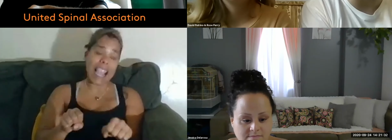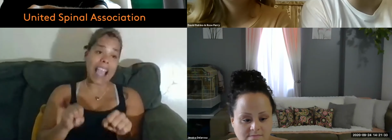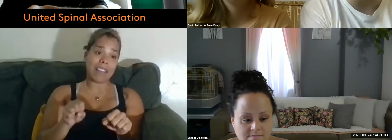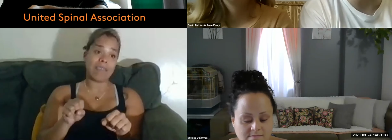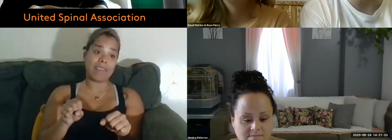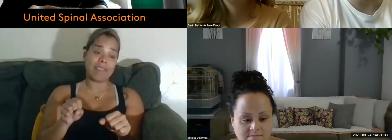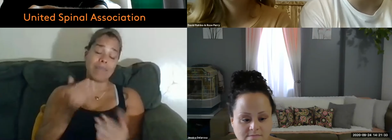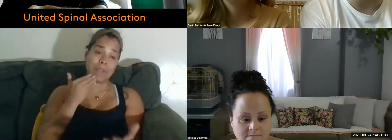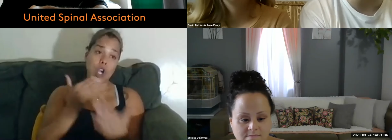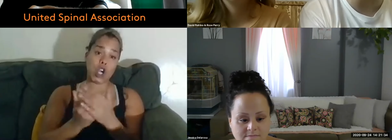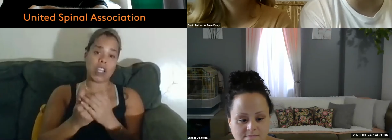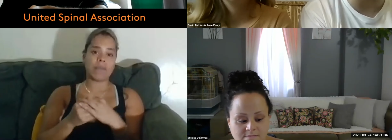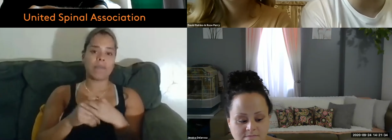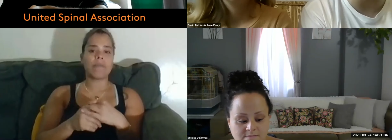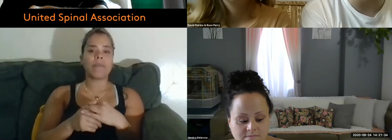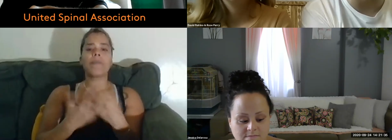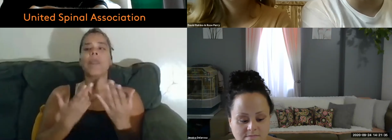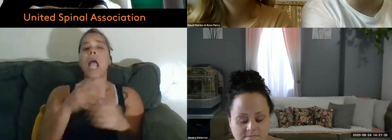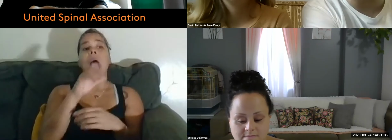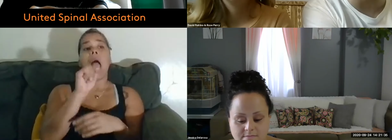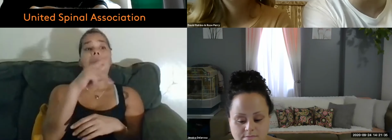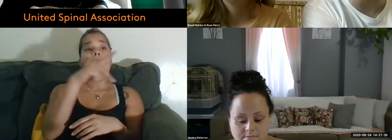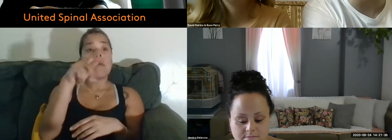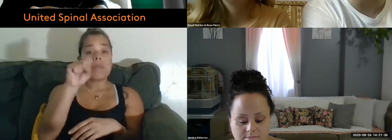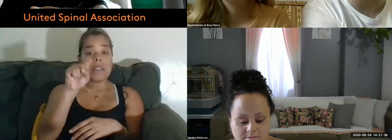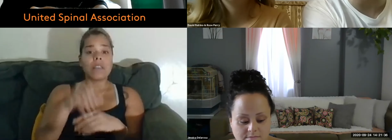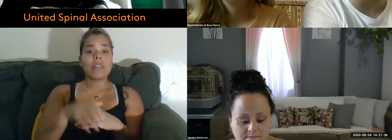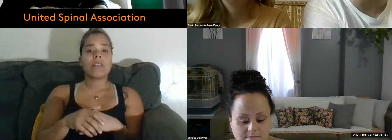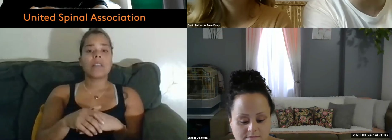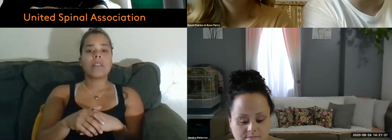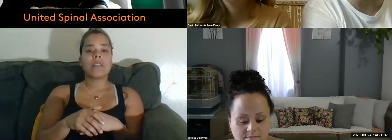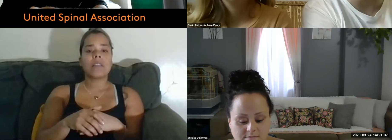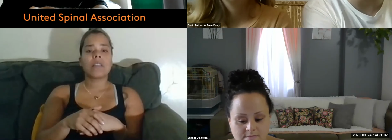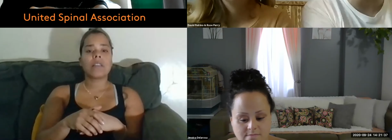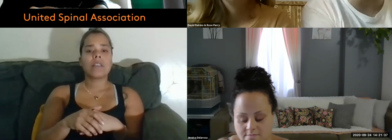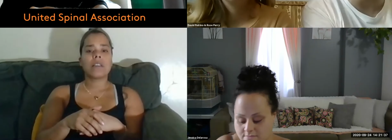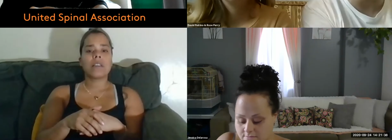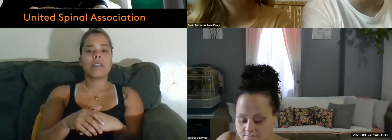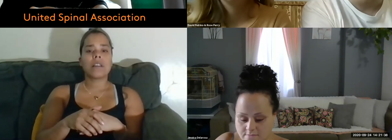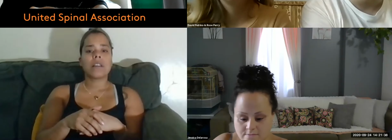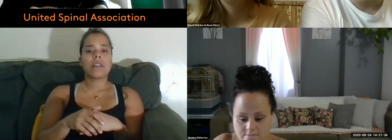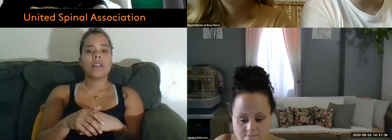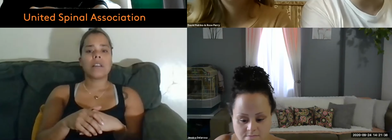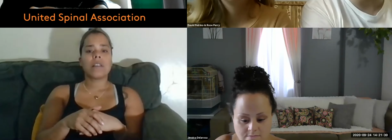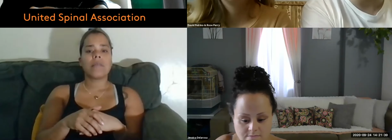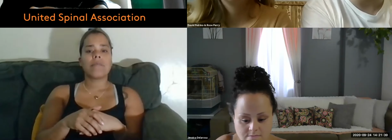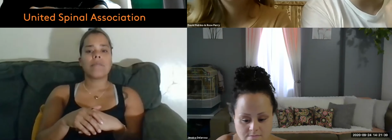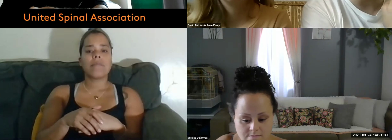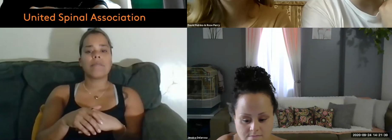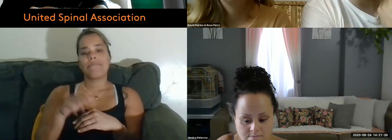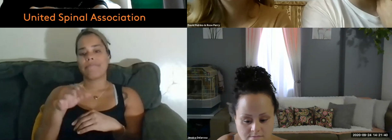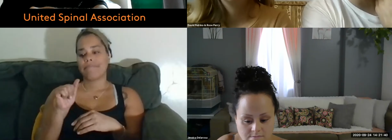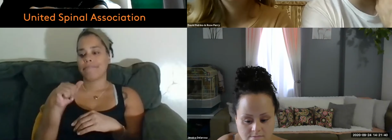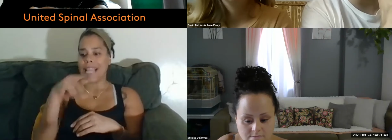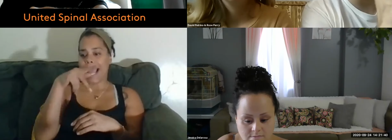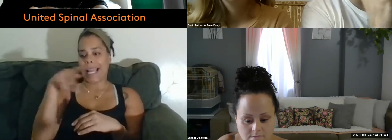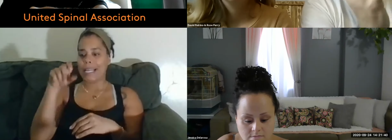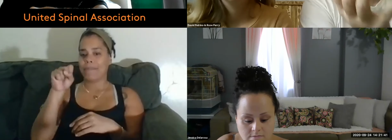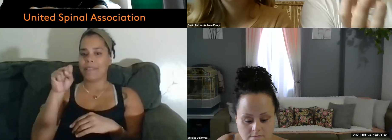Mobile applications, you know, basically the flip side. It's like not as sort